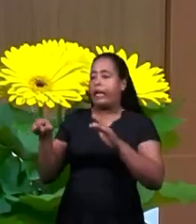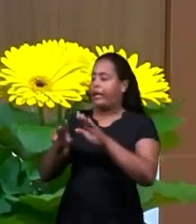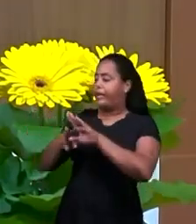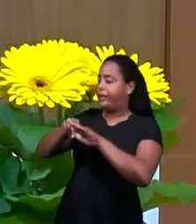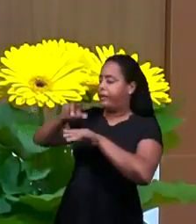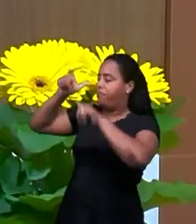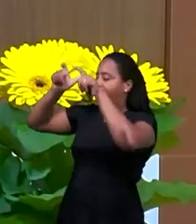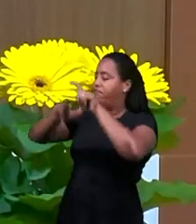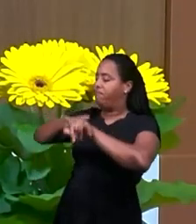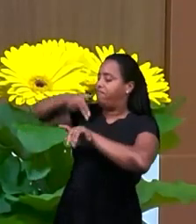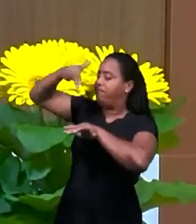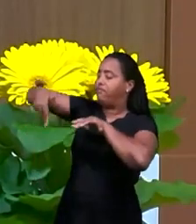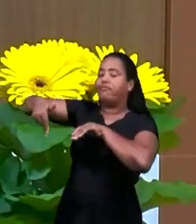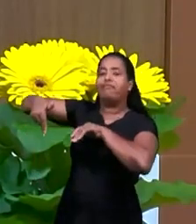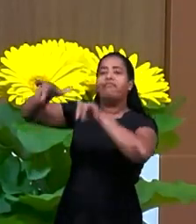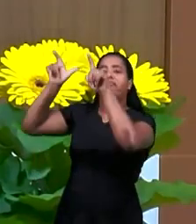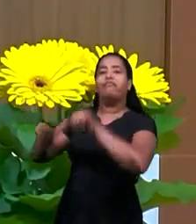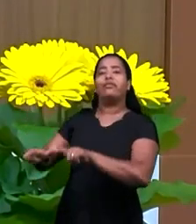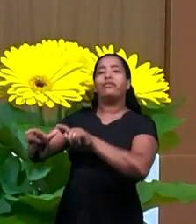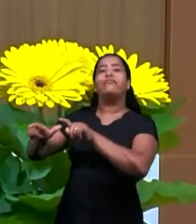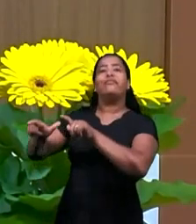Holy of Holies